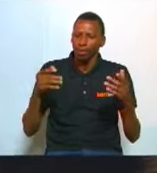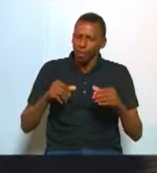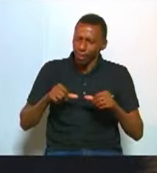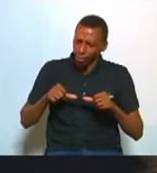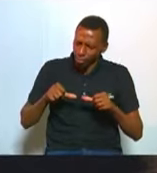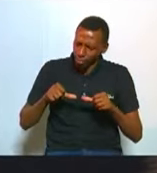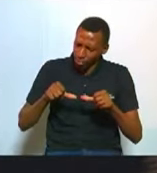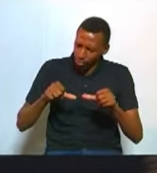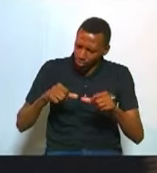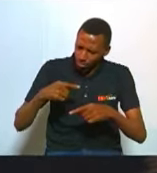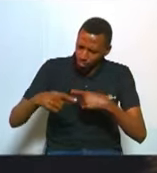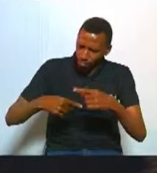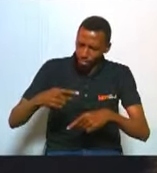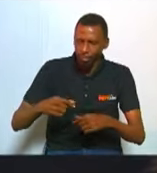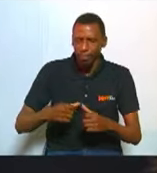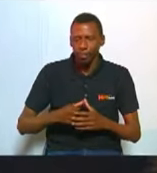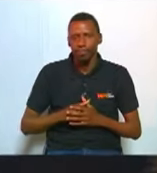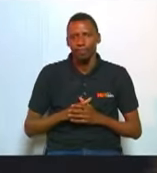going.